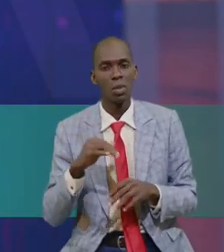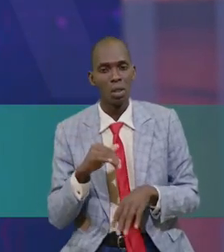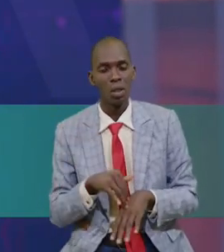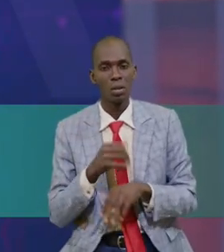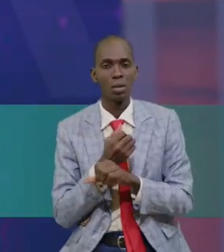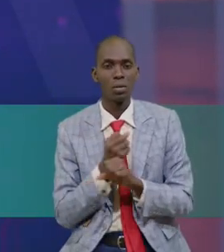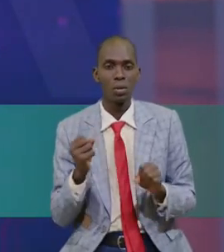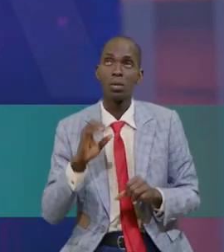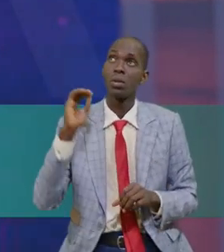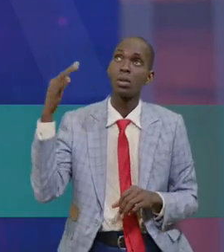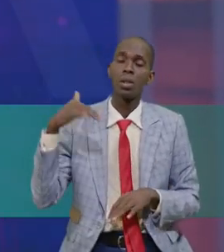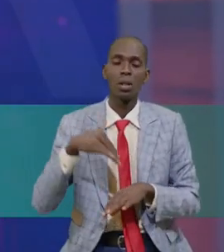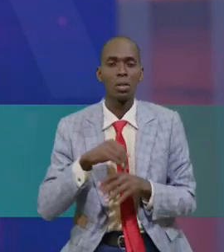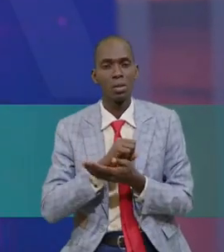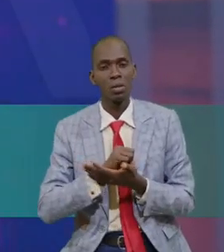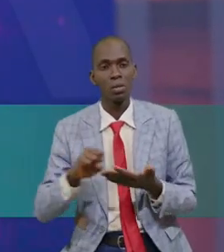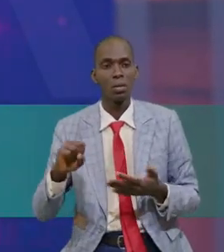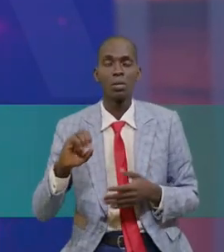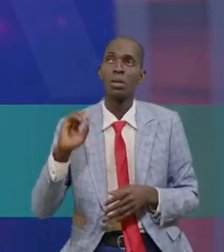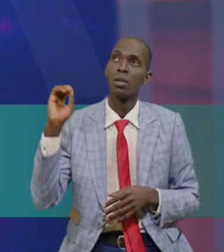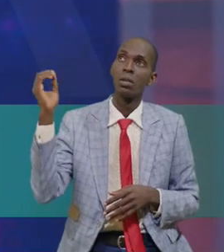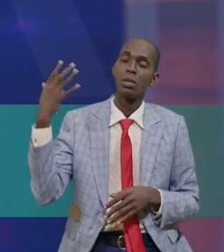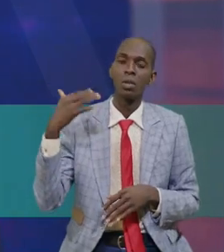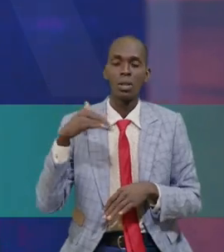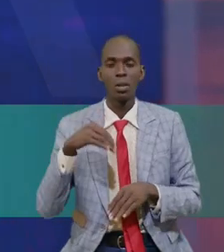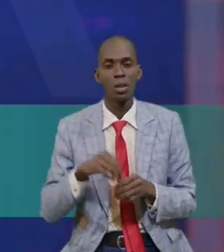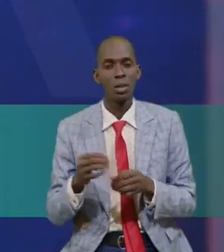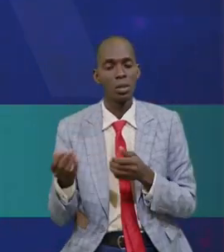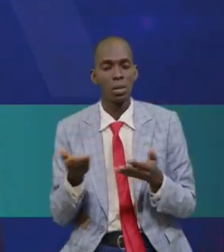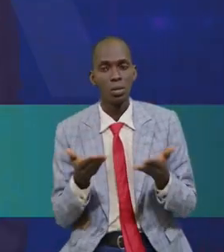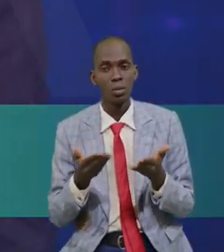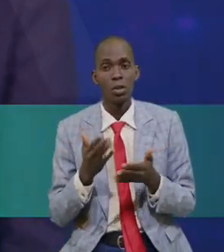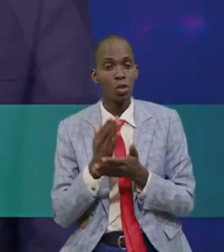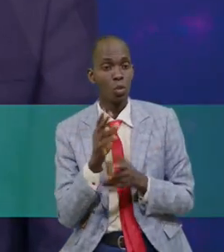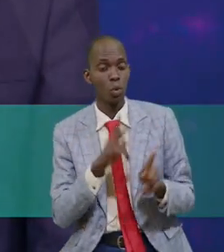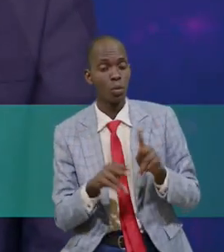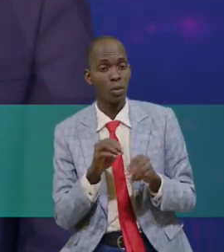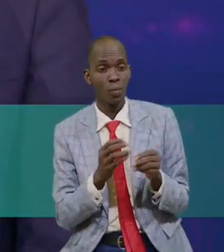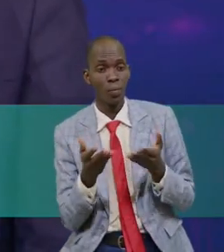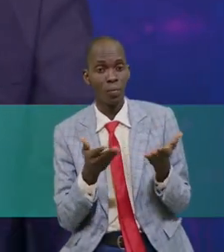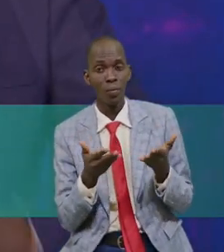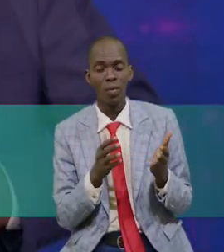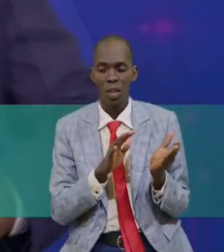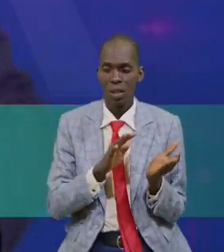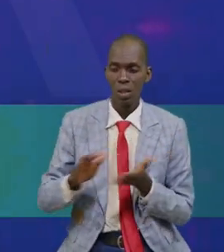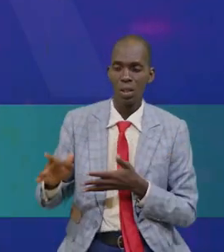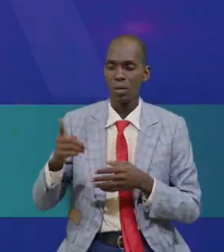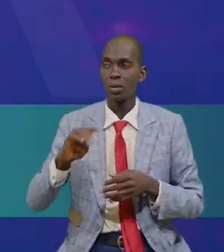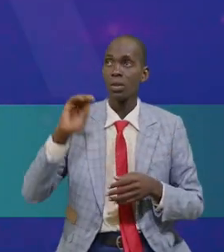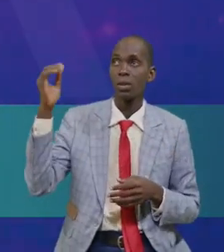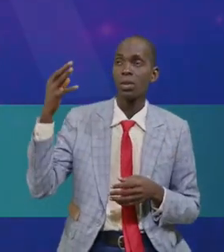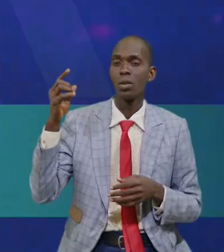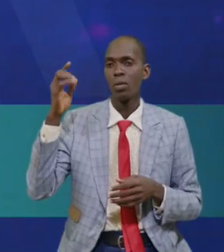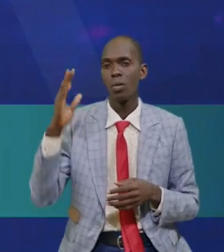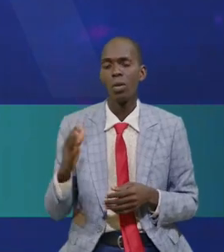grace. In service, grace. There are people in service, they live the grace of God and